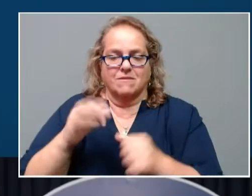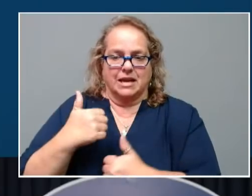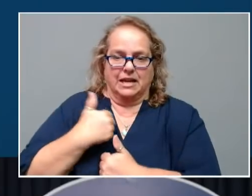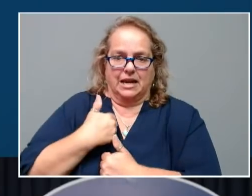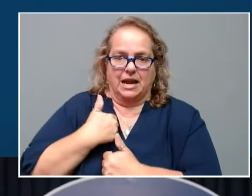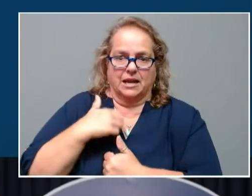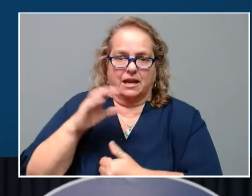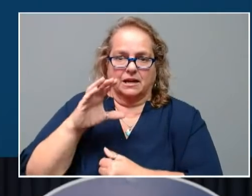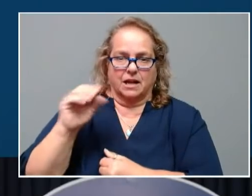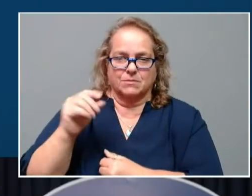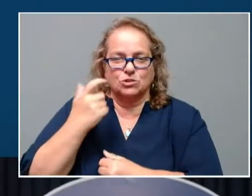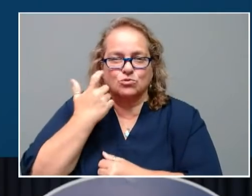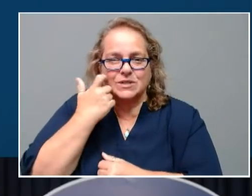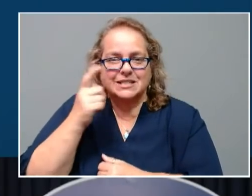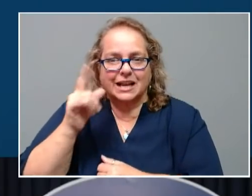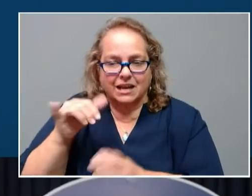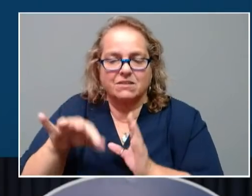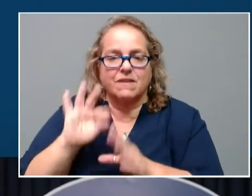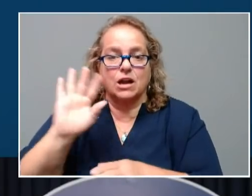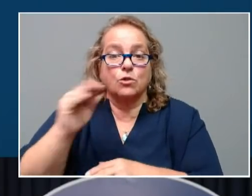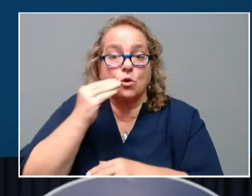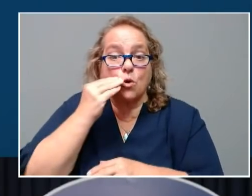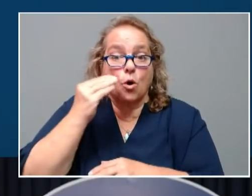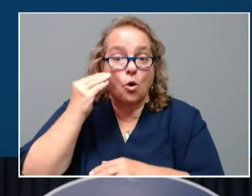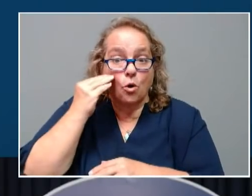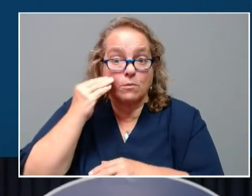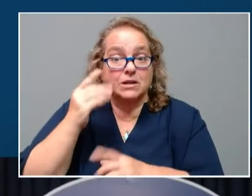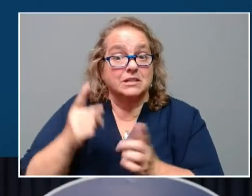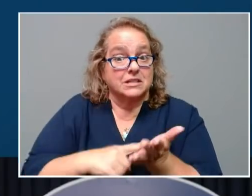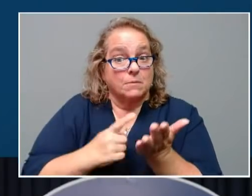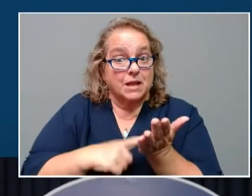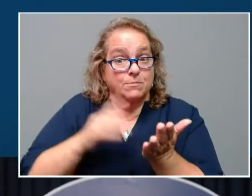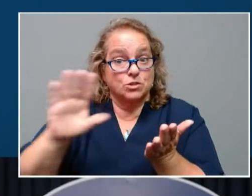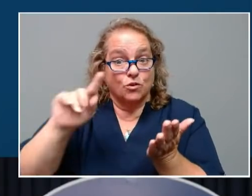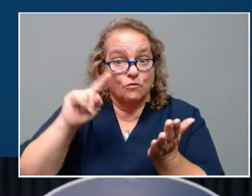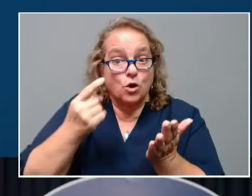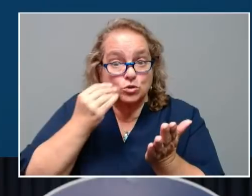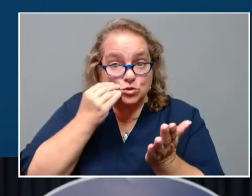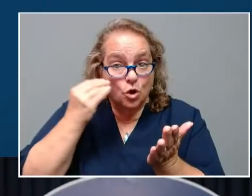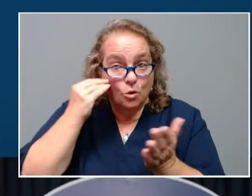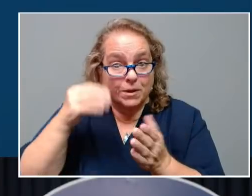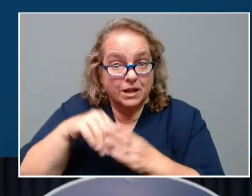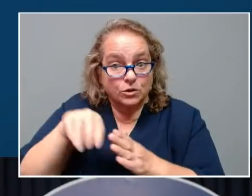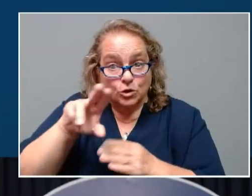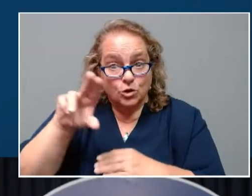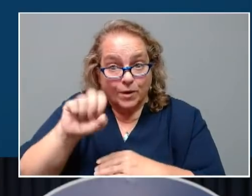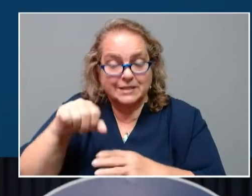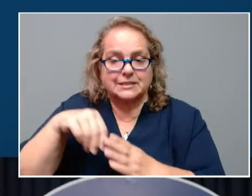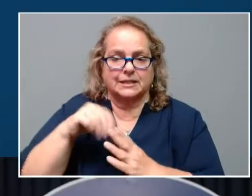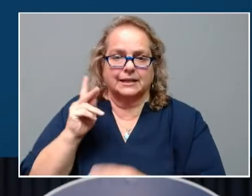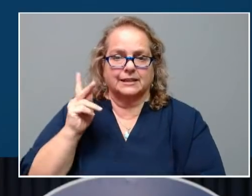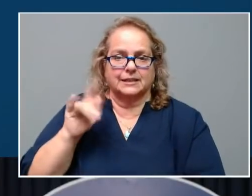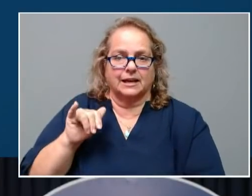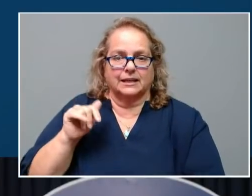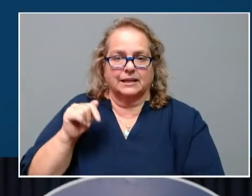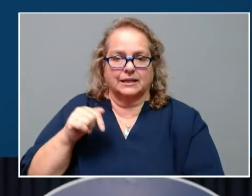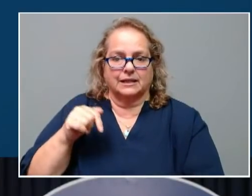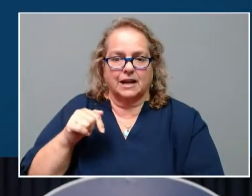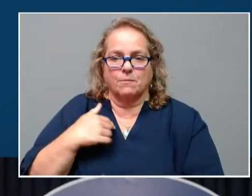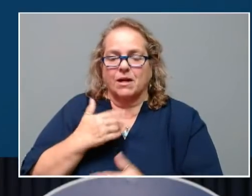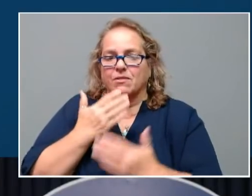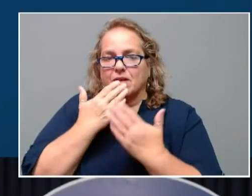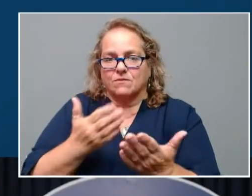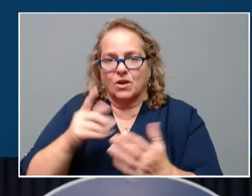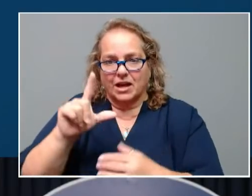recently finding their home, sometimes their first home, in the United States in Kentucky. I'm very thankful LCS